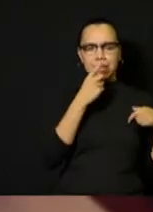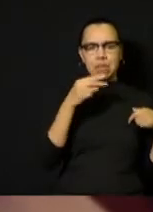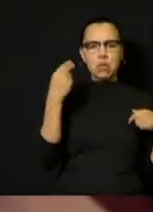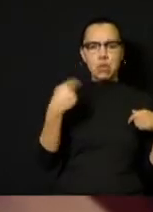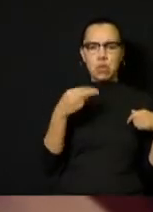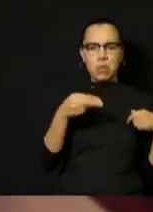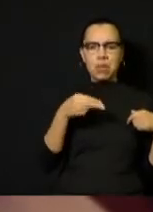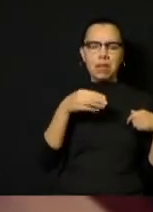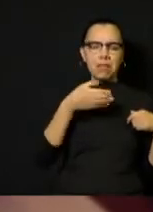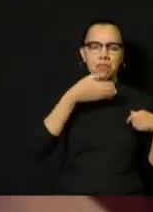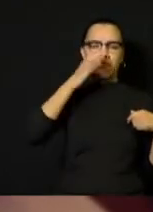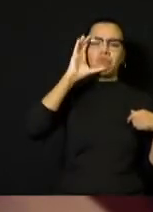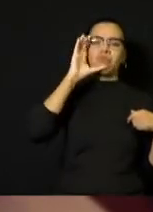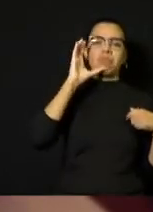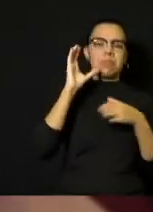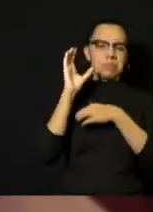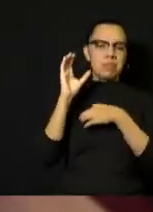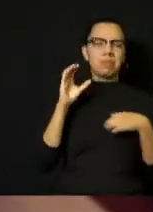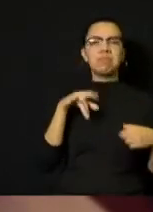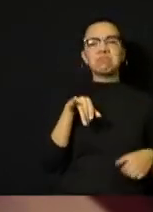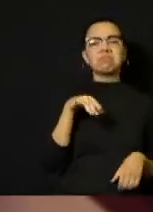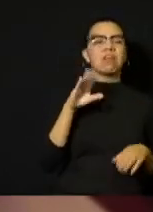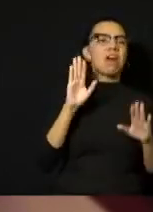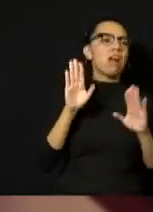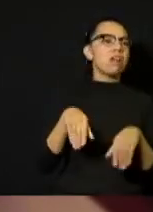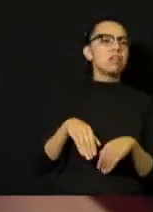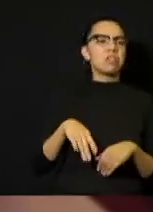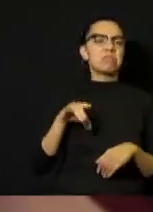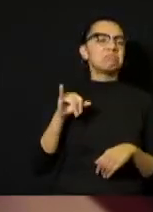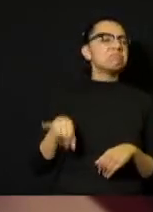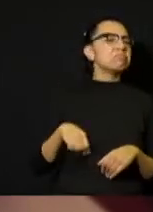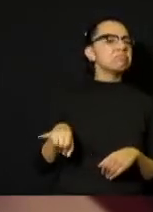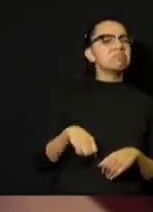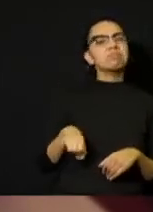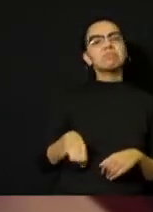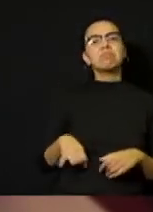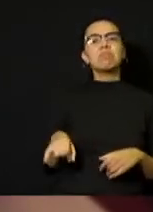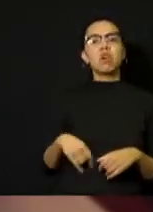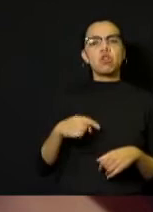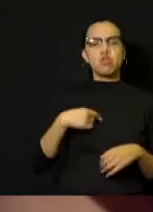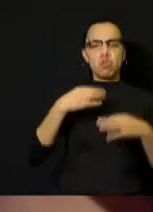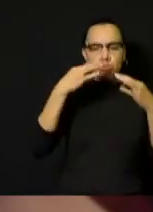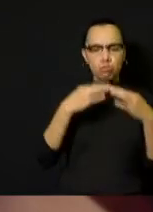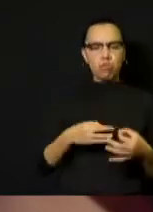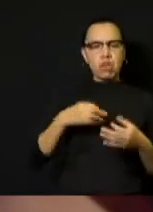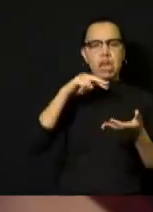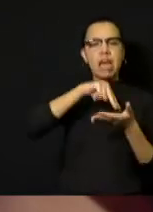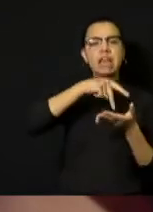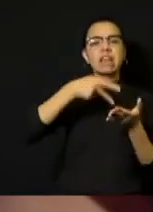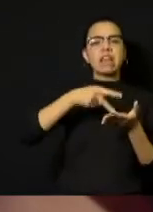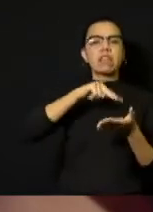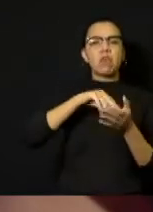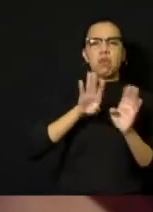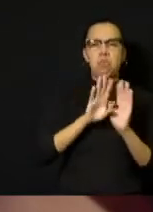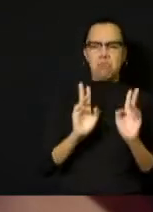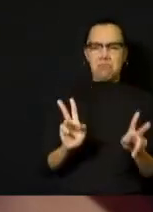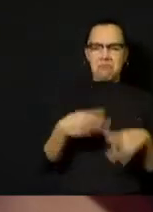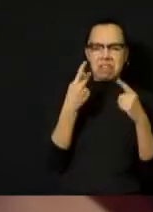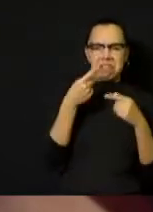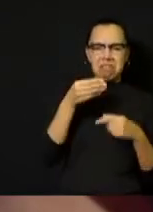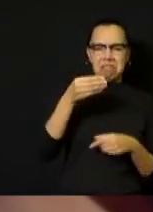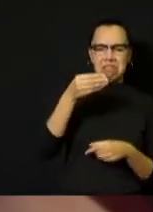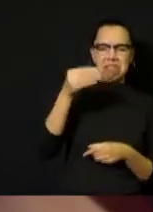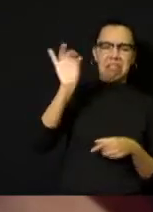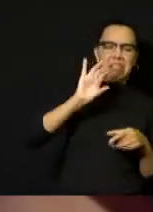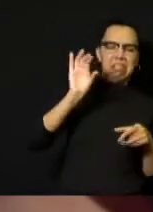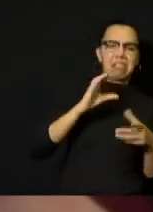He was wearing this T-shirt with the name of an alcoholic beverage, and I'm not interested. And I'm